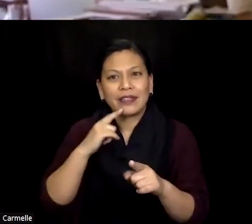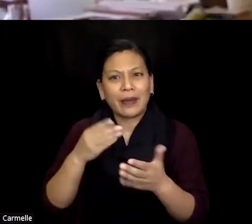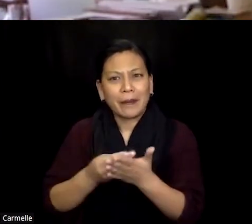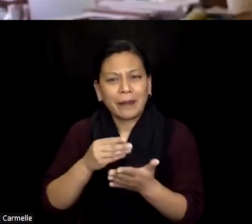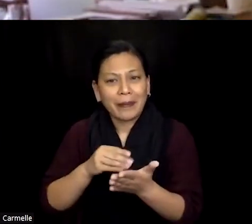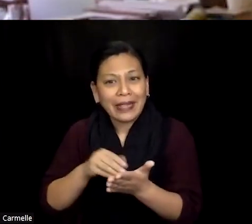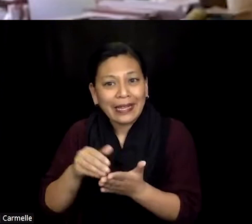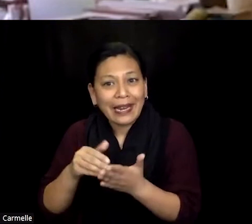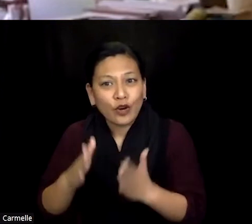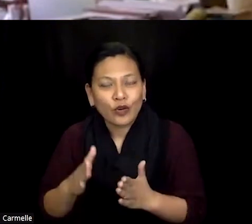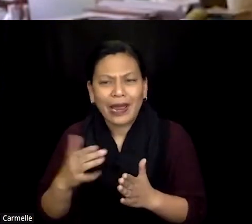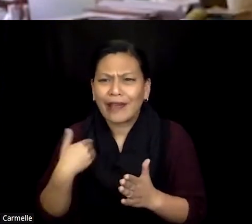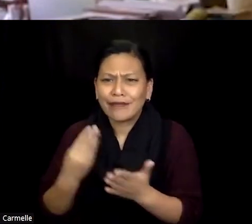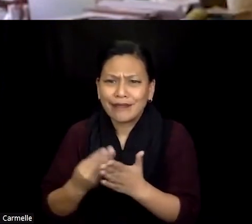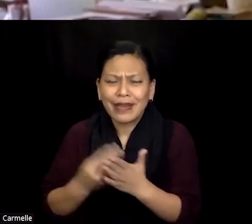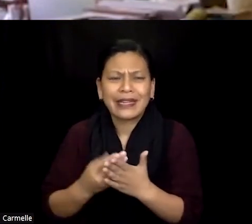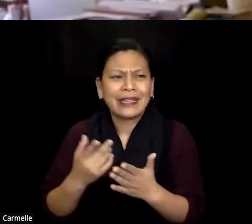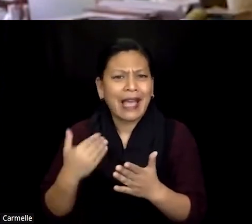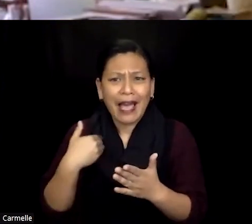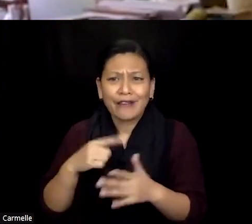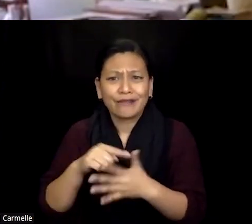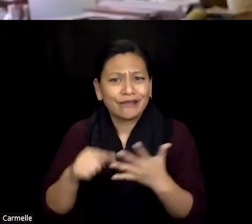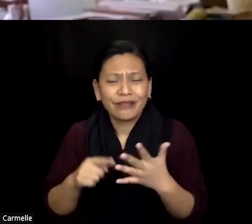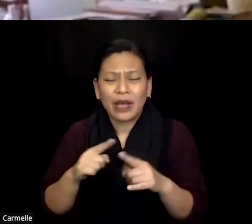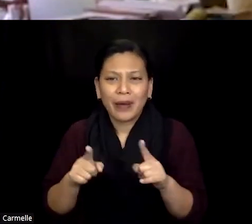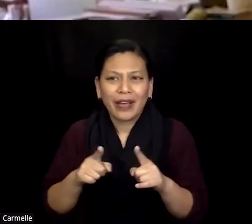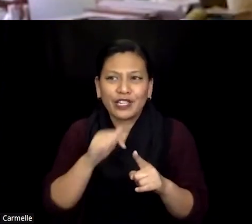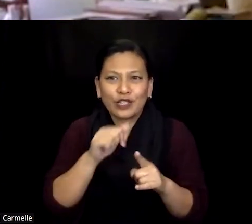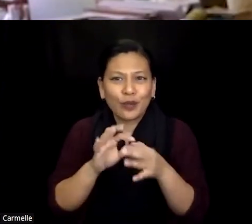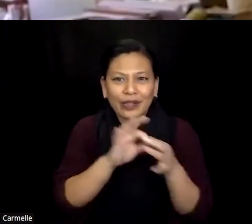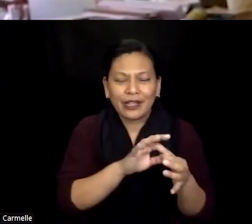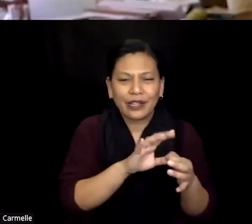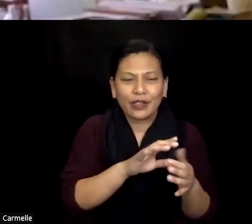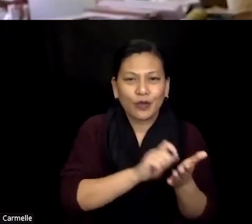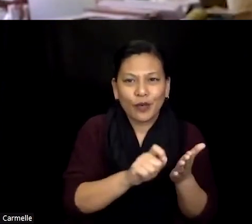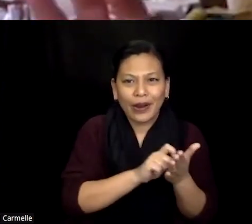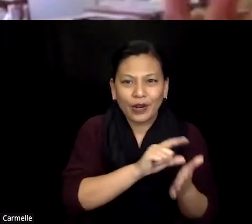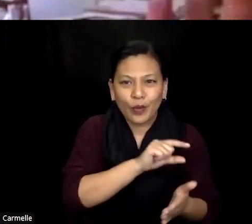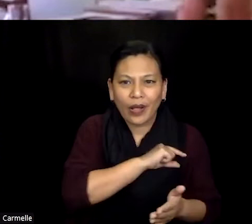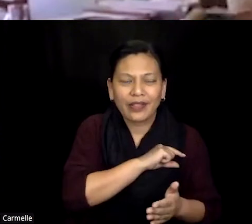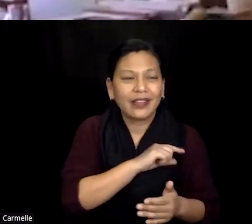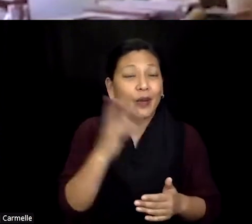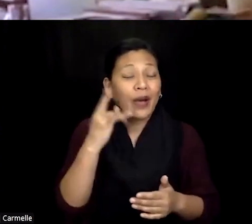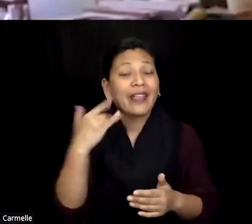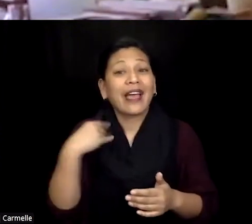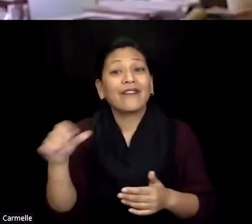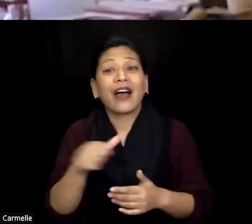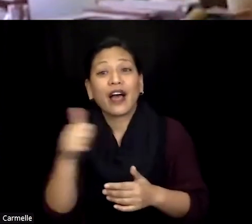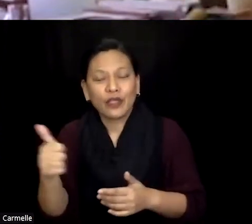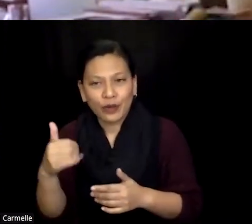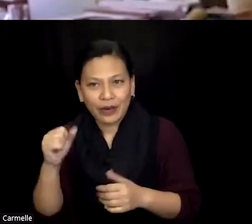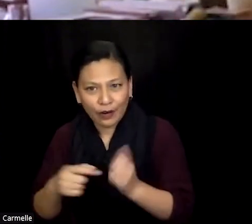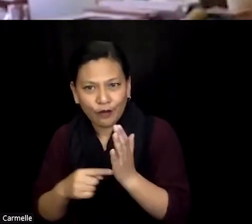first big movie off of the ground, it never comes because of the quality of their writing. It's always because of these different things that they're able to put together. It's